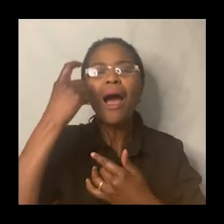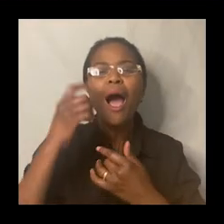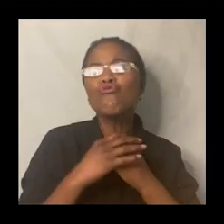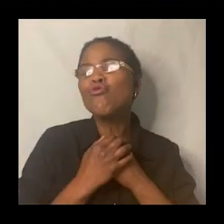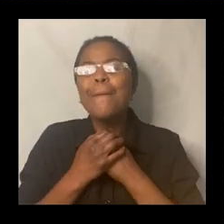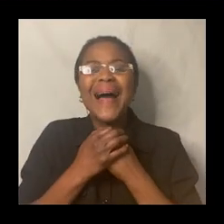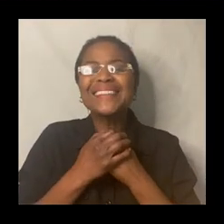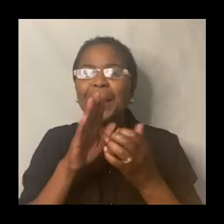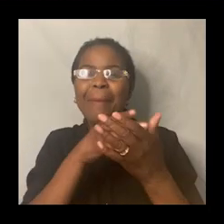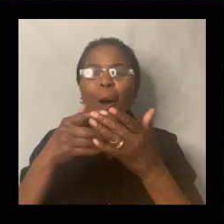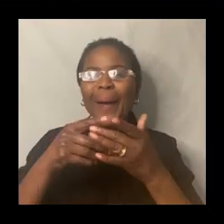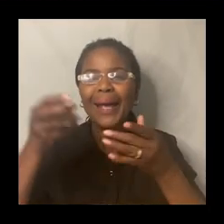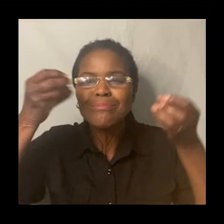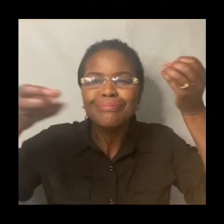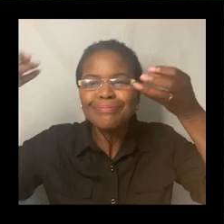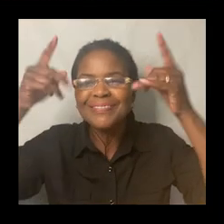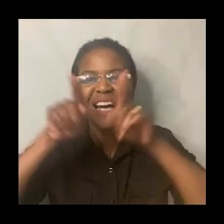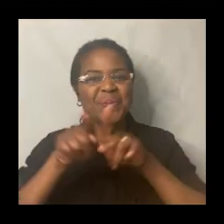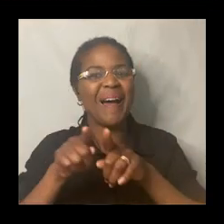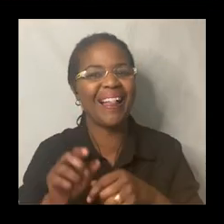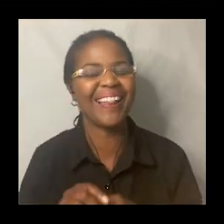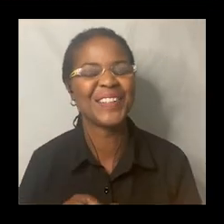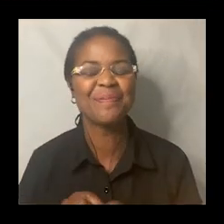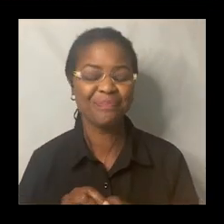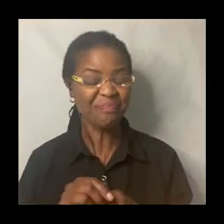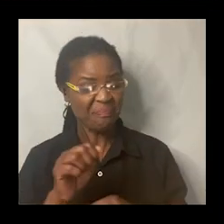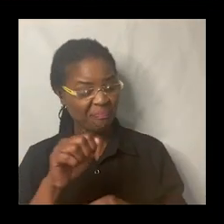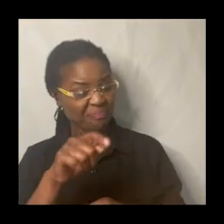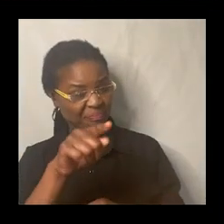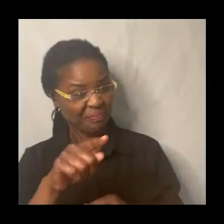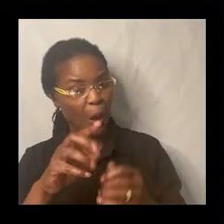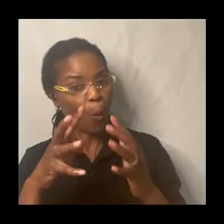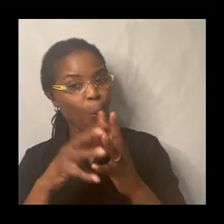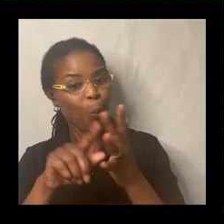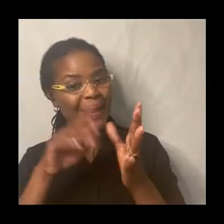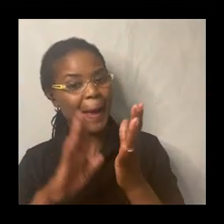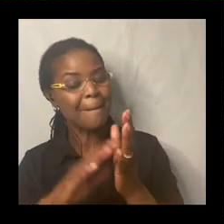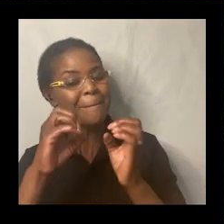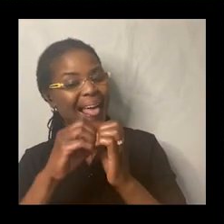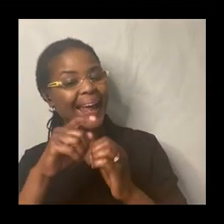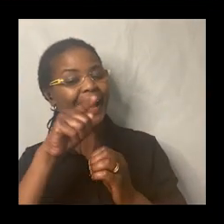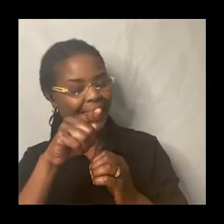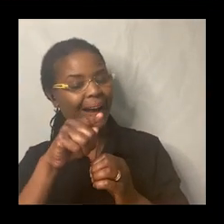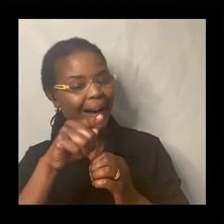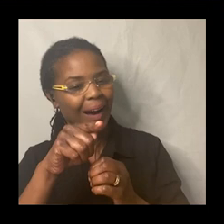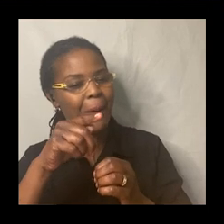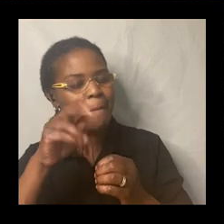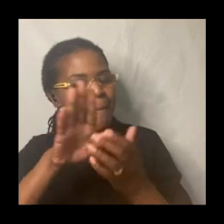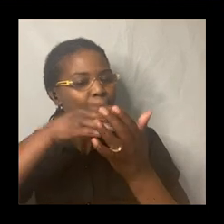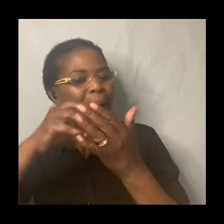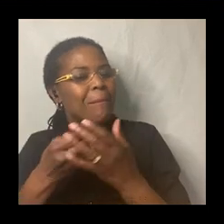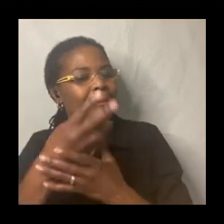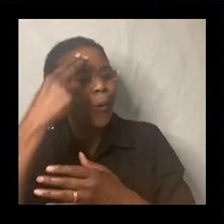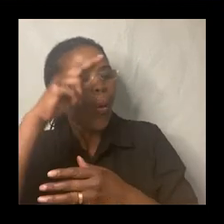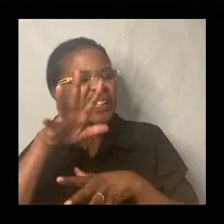stuff. I guess as well, William Blake's poem Tiger Tiger is one of the first that a lot of young people